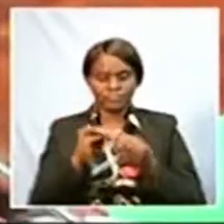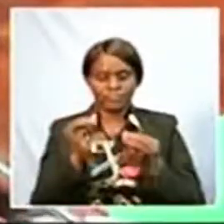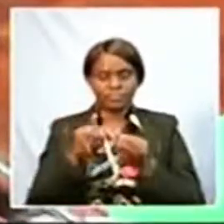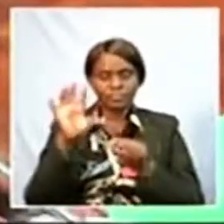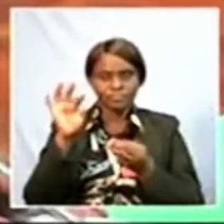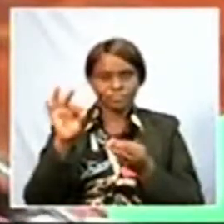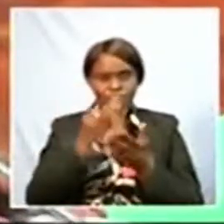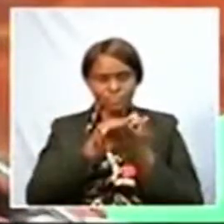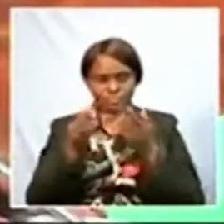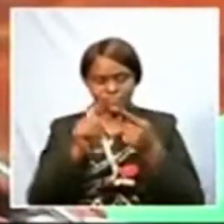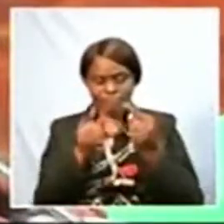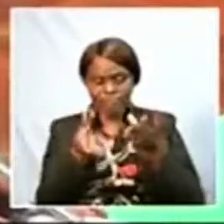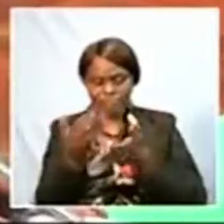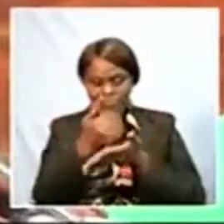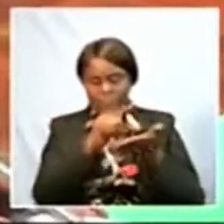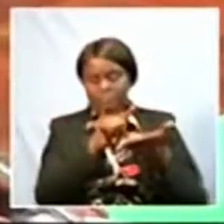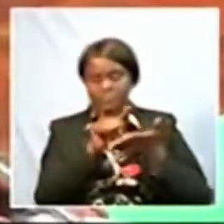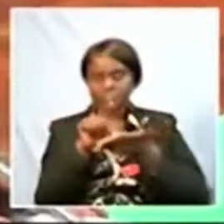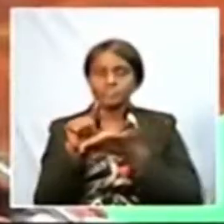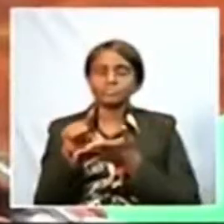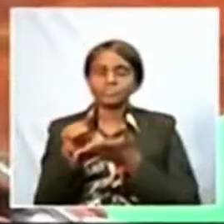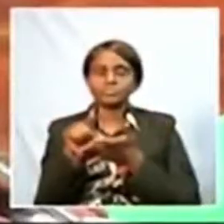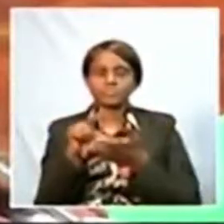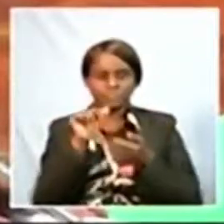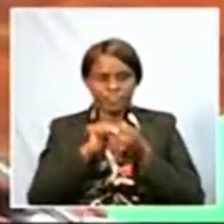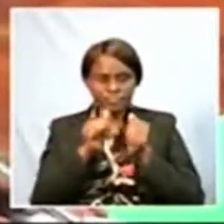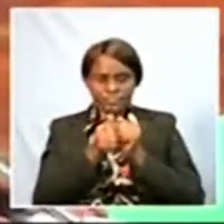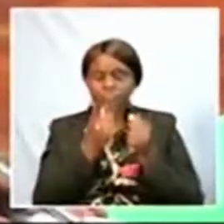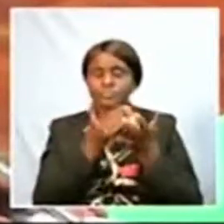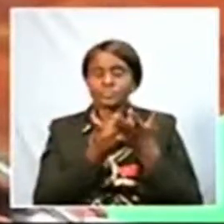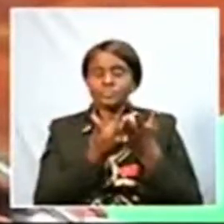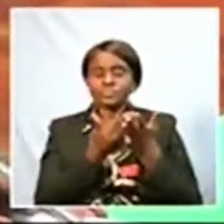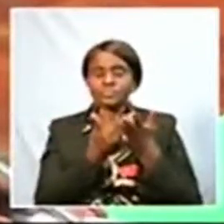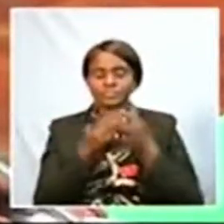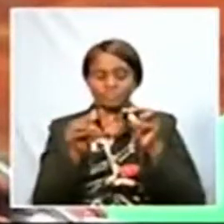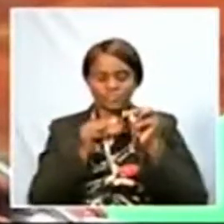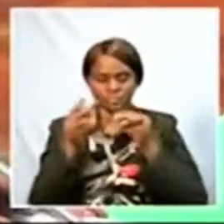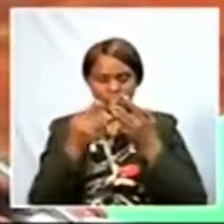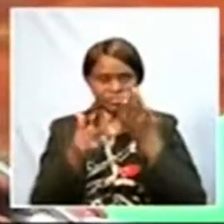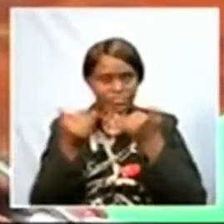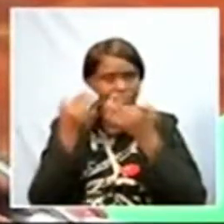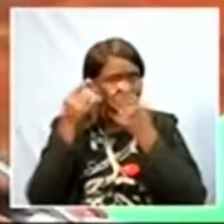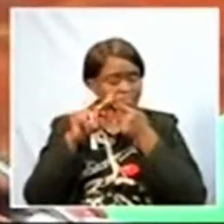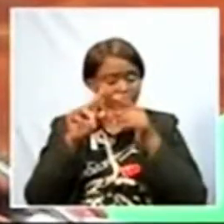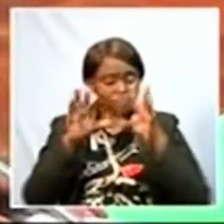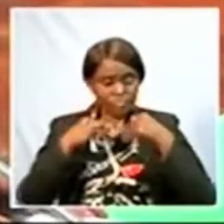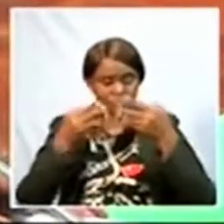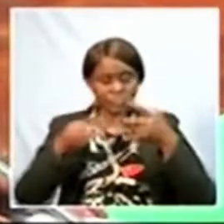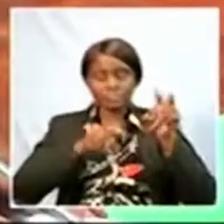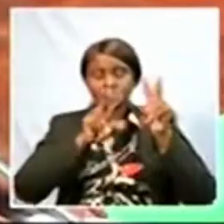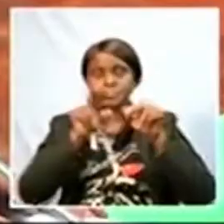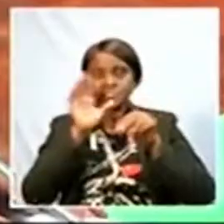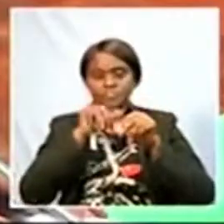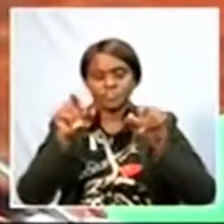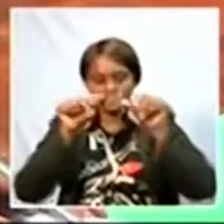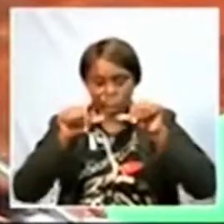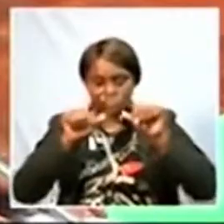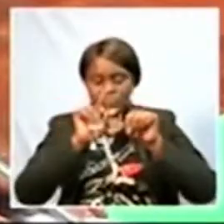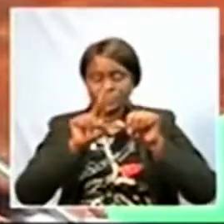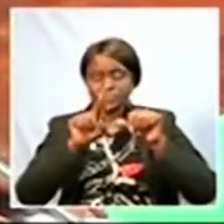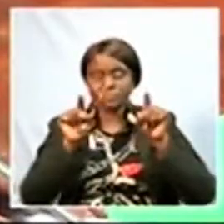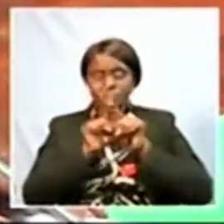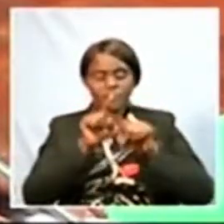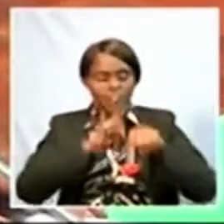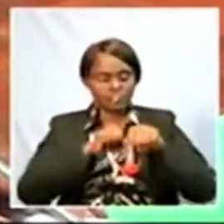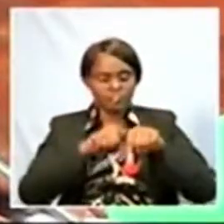9, failure to recover loans. Cause of query. Management wishes to acknowledge the observations of the auditors.